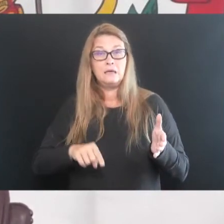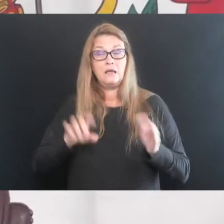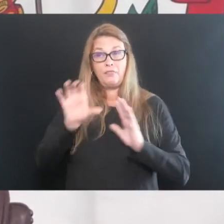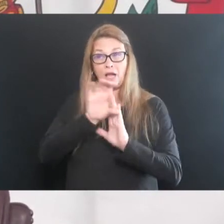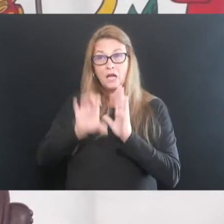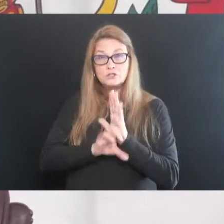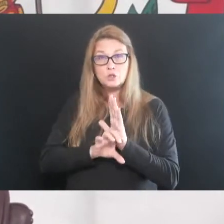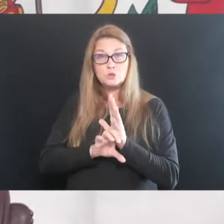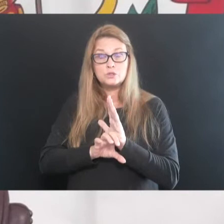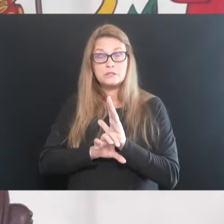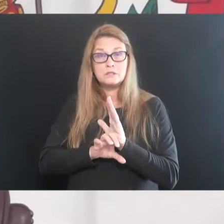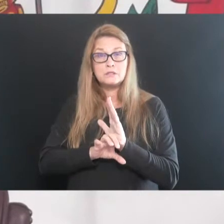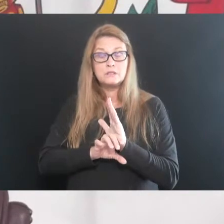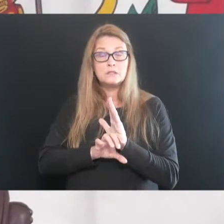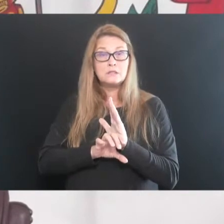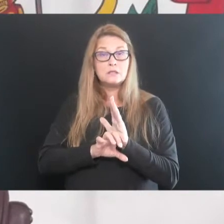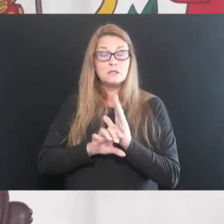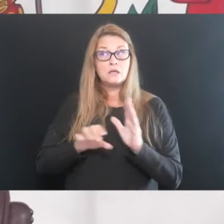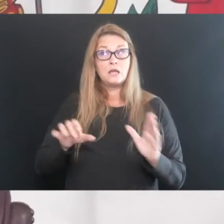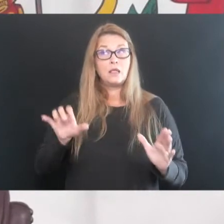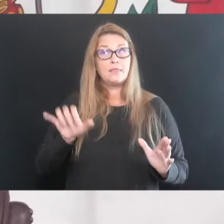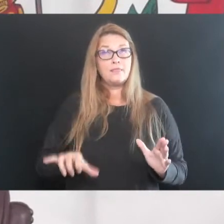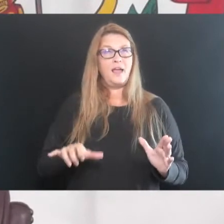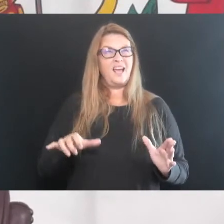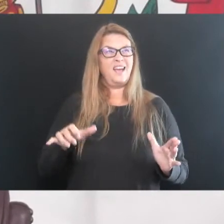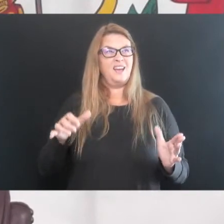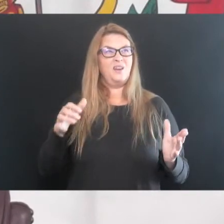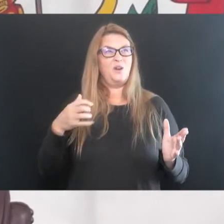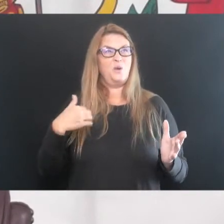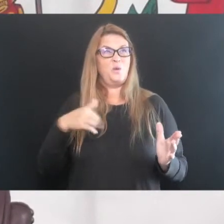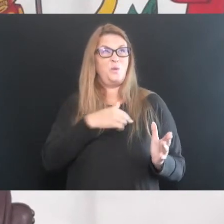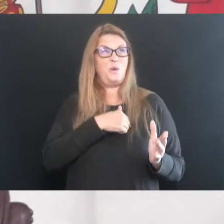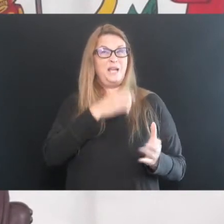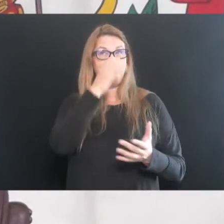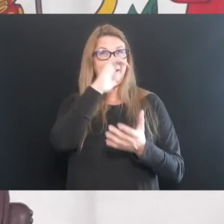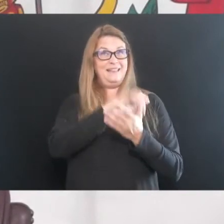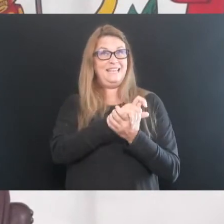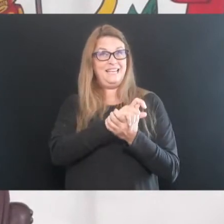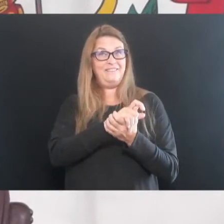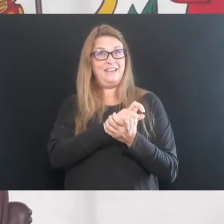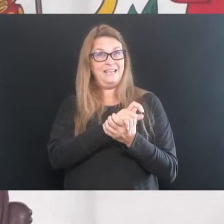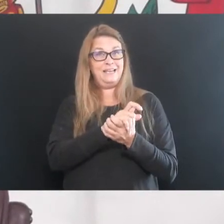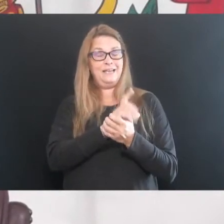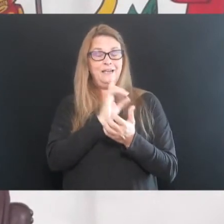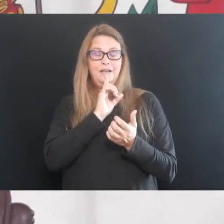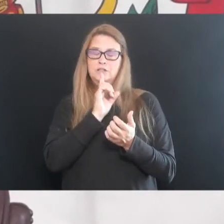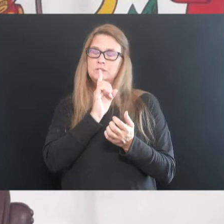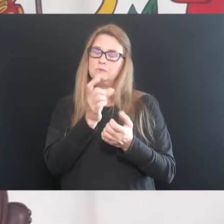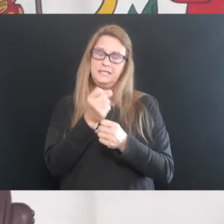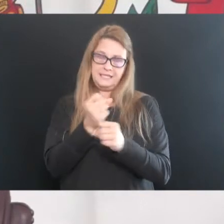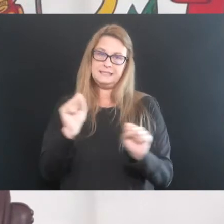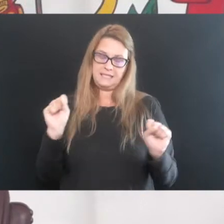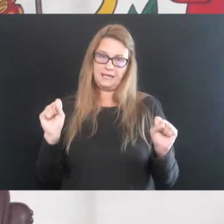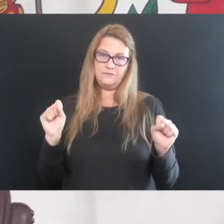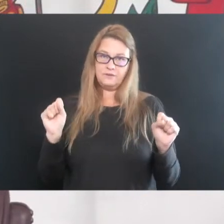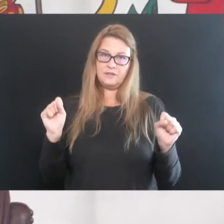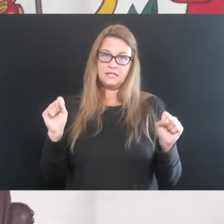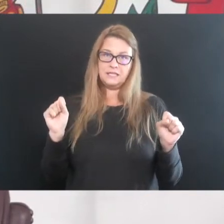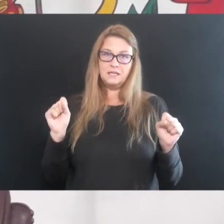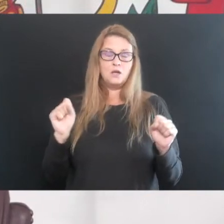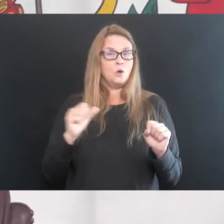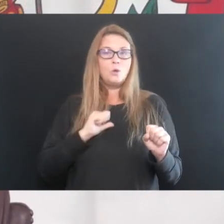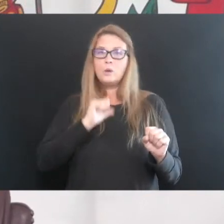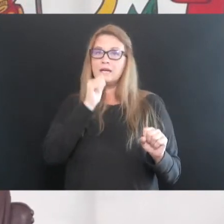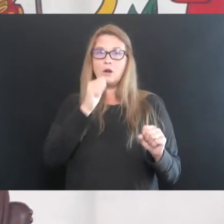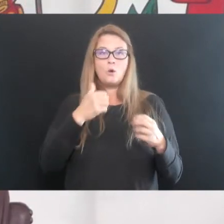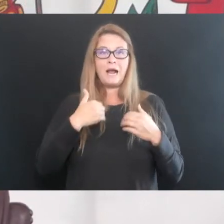Constitution on something that we, even though we absolutely believe is incredibly safe, we do not have the